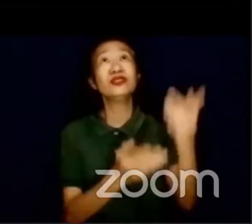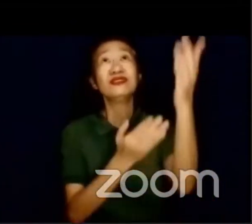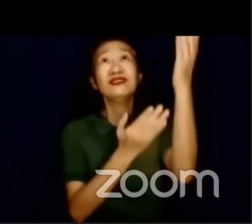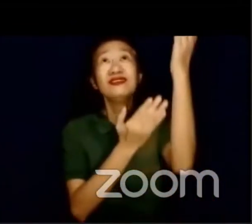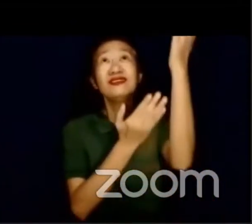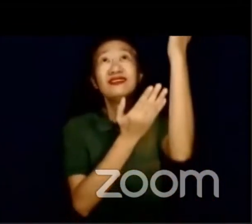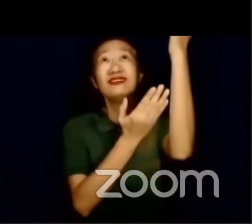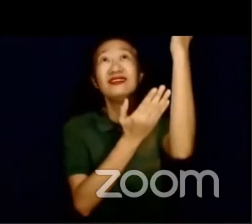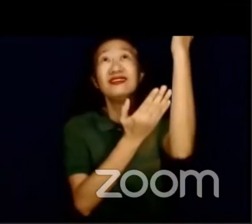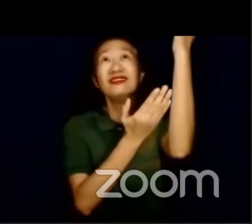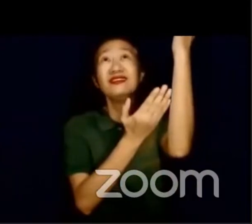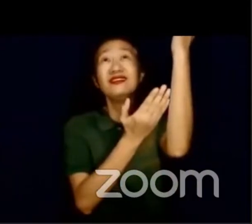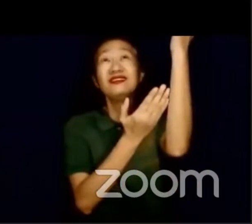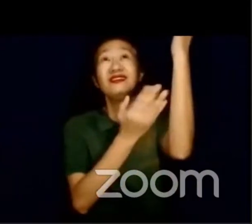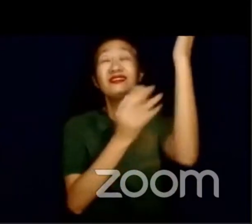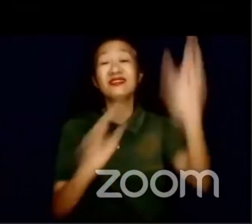God, to